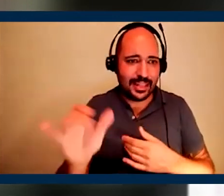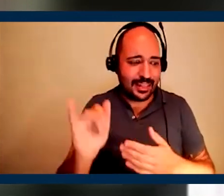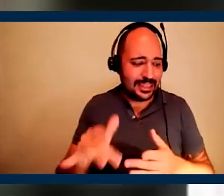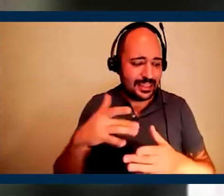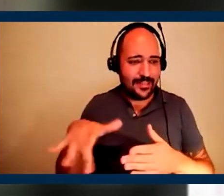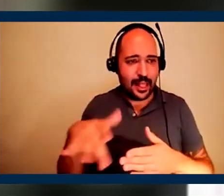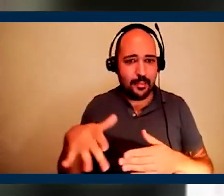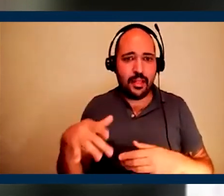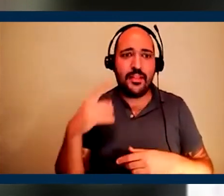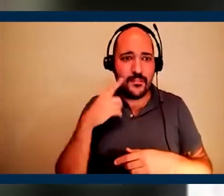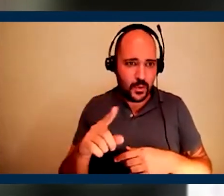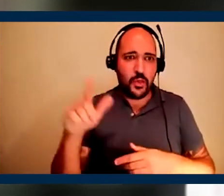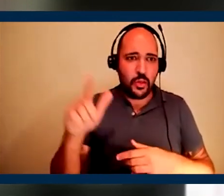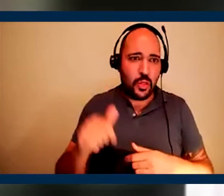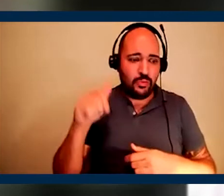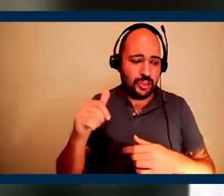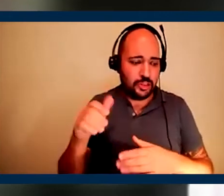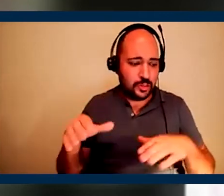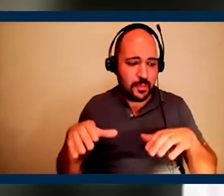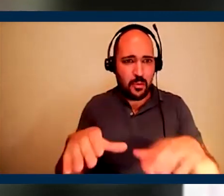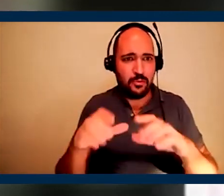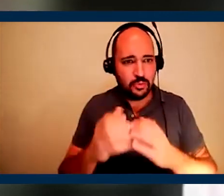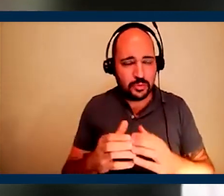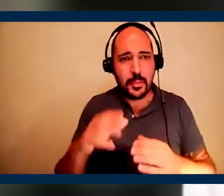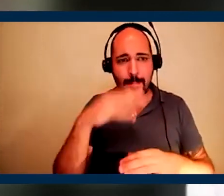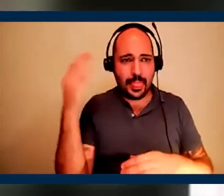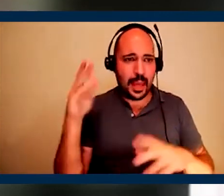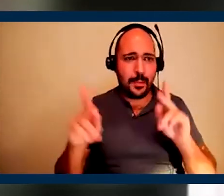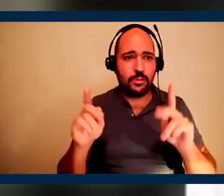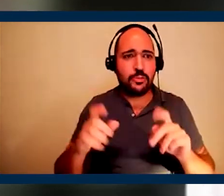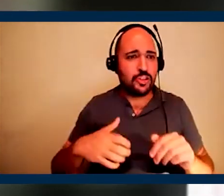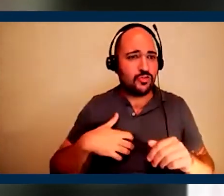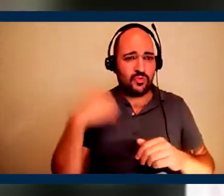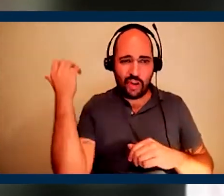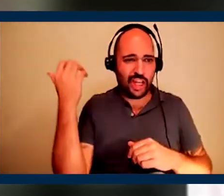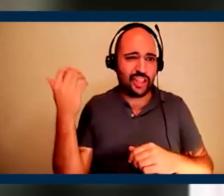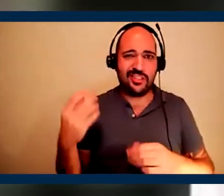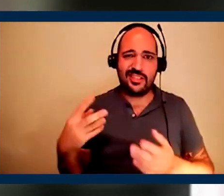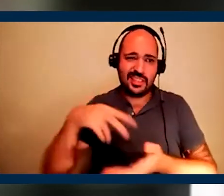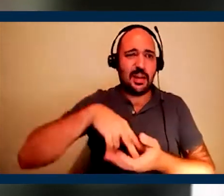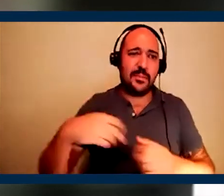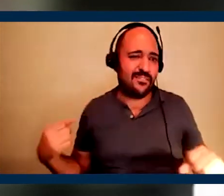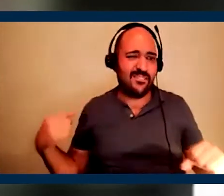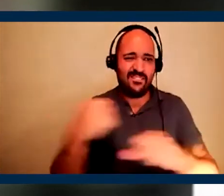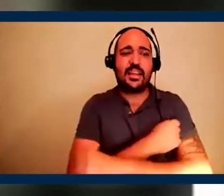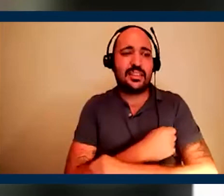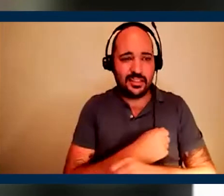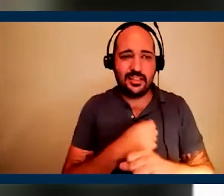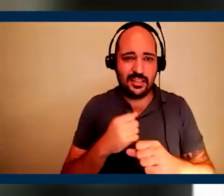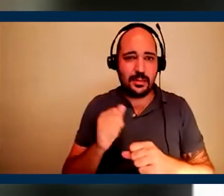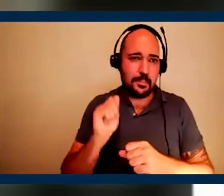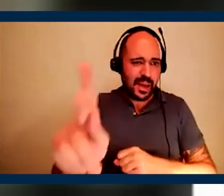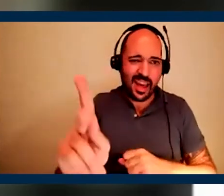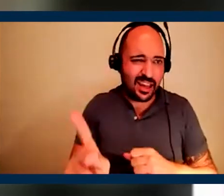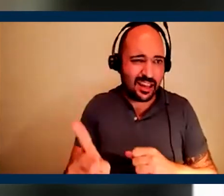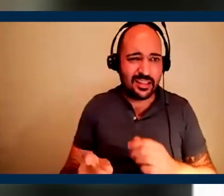for lowest performing groups. So Black people should be enraged, and we need to stand up and fight back and really start